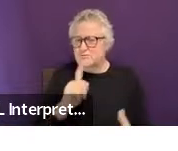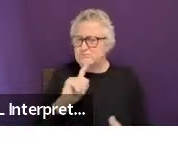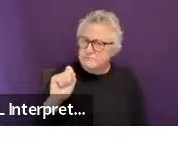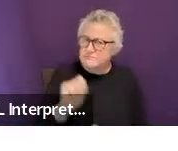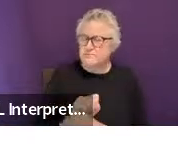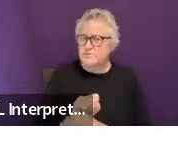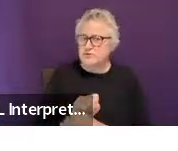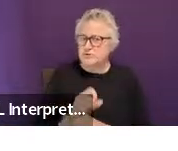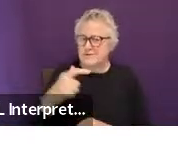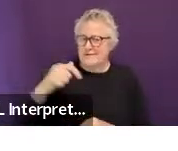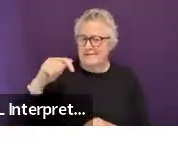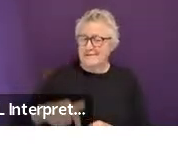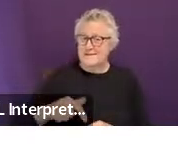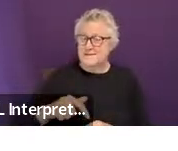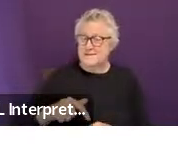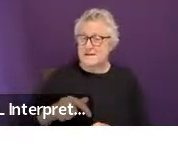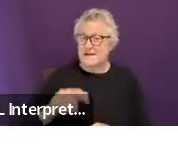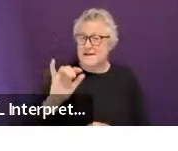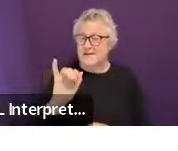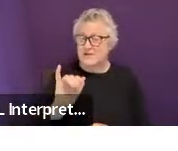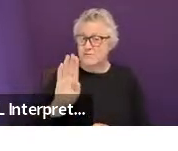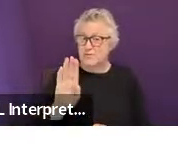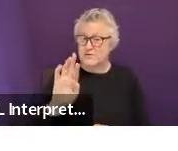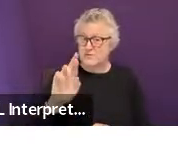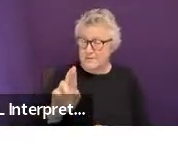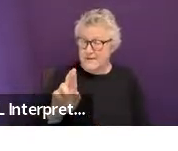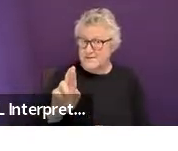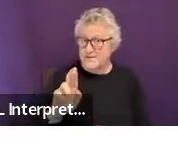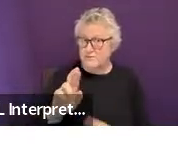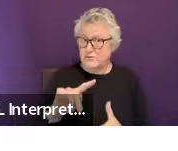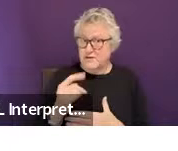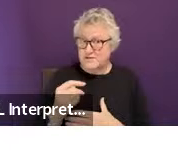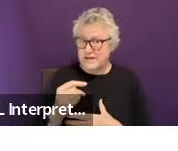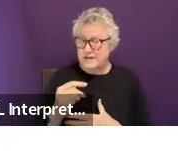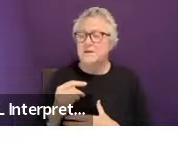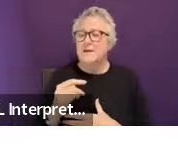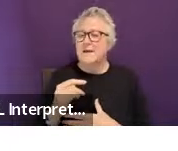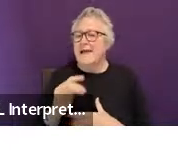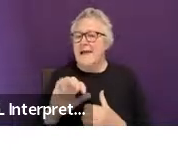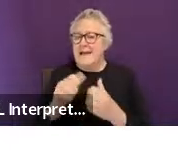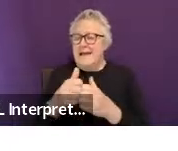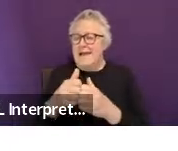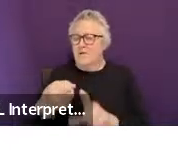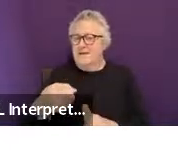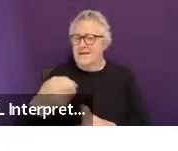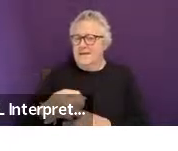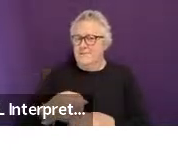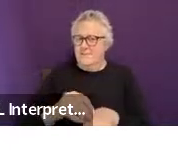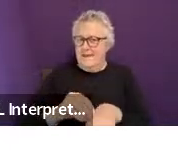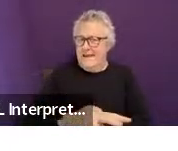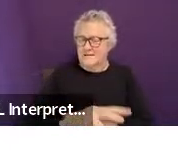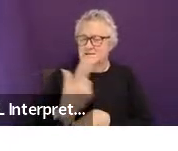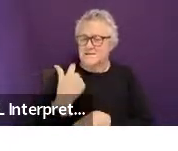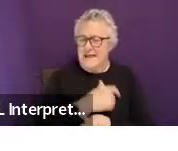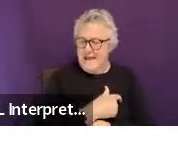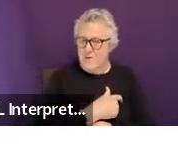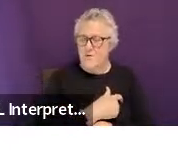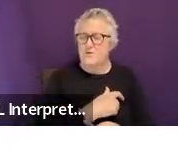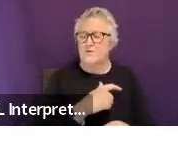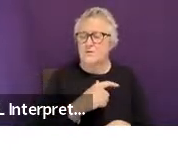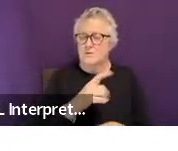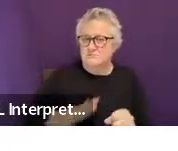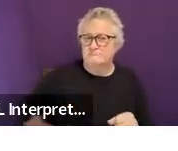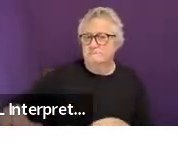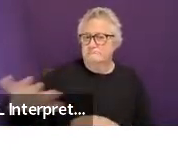that the Interstate Bridge Replacement Project has a positive impact on our region's climate outcomes, advances environmental racial,